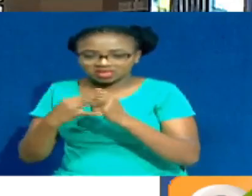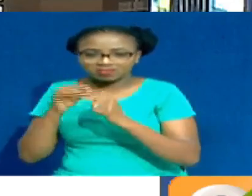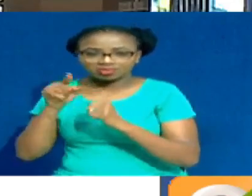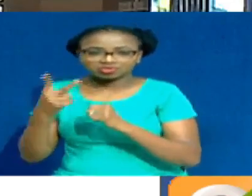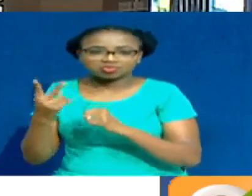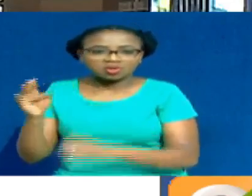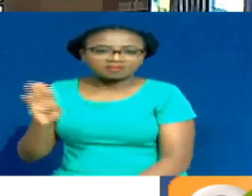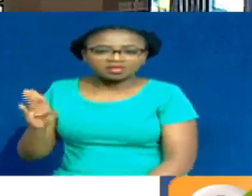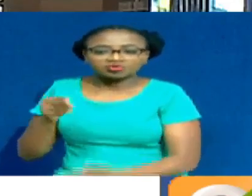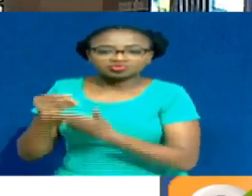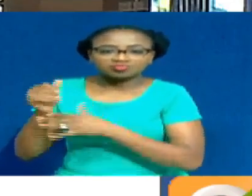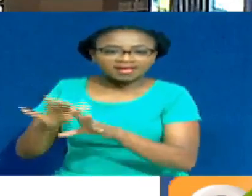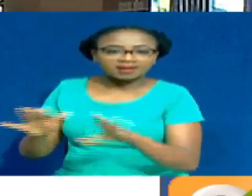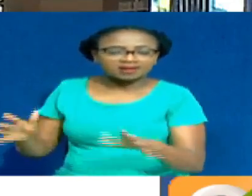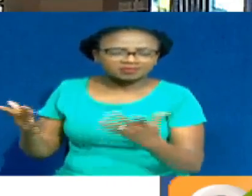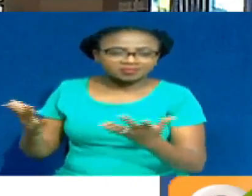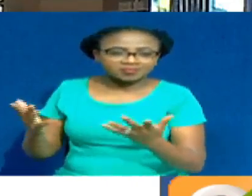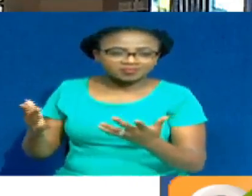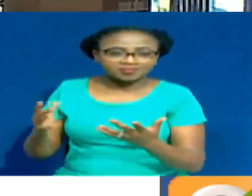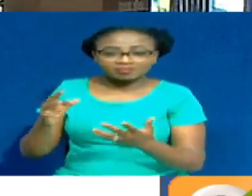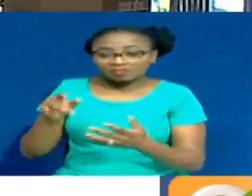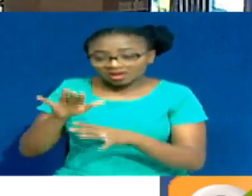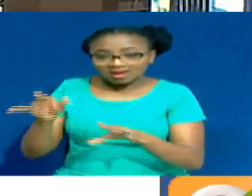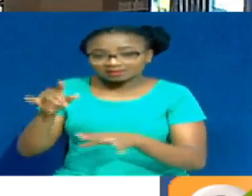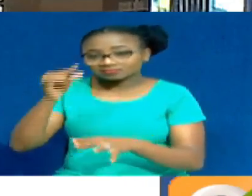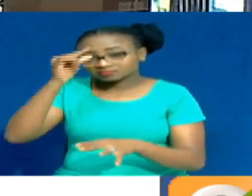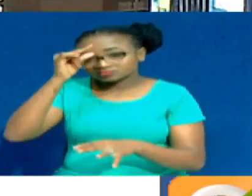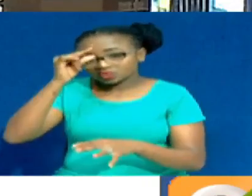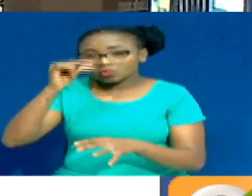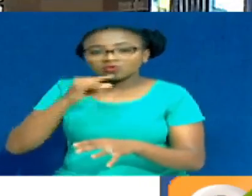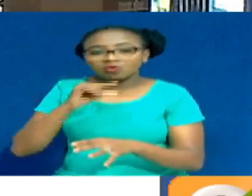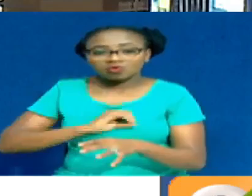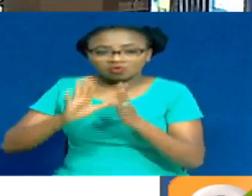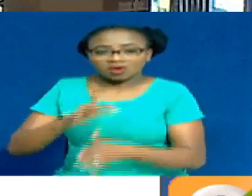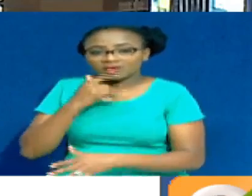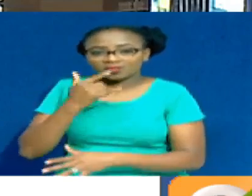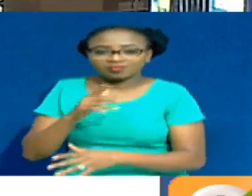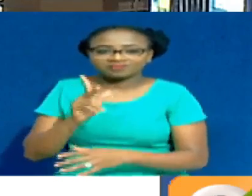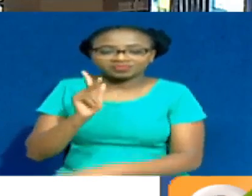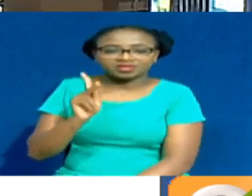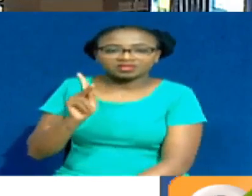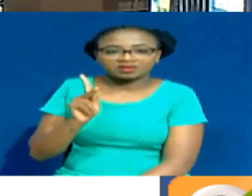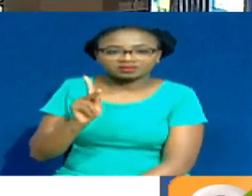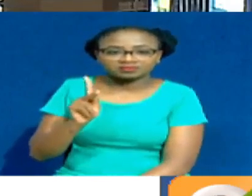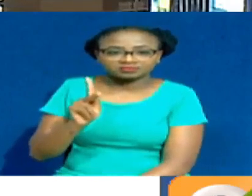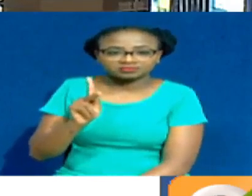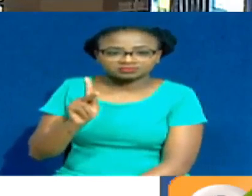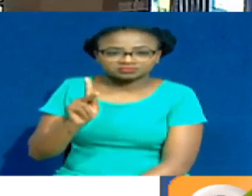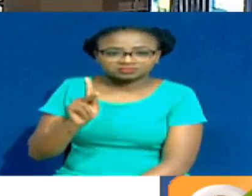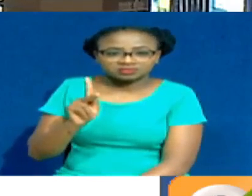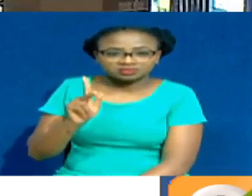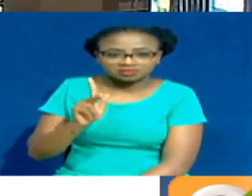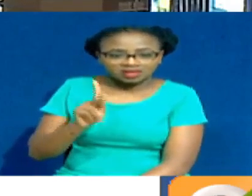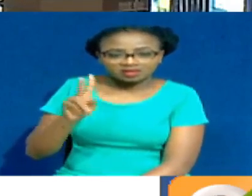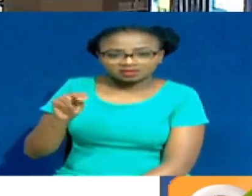billion shillings to acquire land belonging to the Kenya National Highways Authority for the Nairobi Expressway. Is there any way you